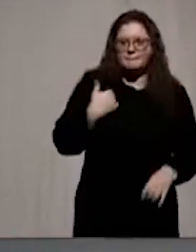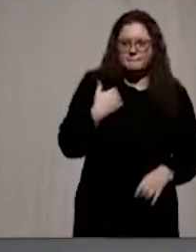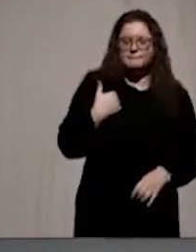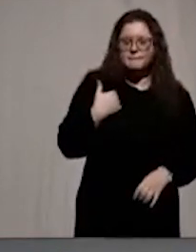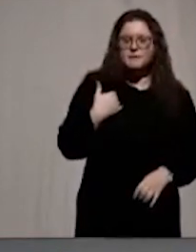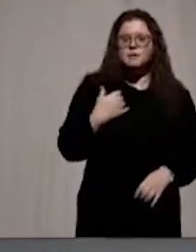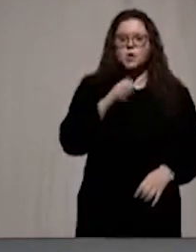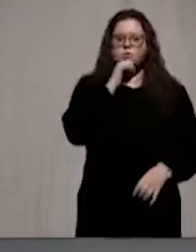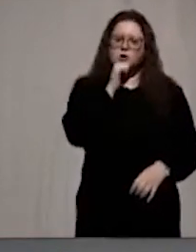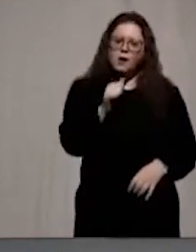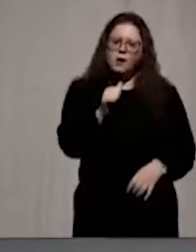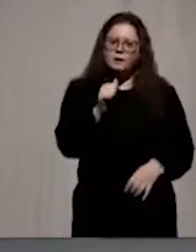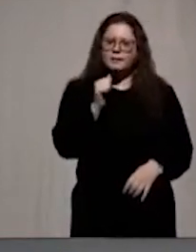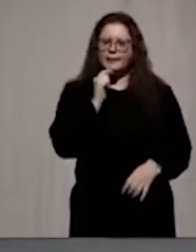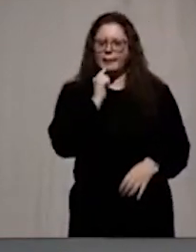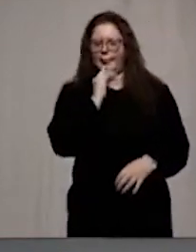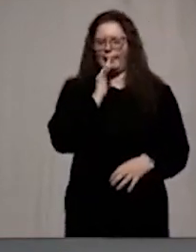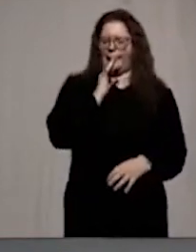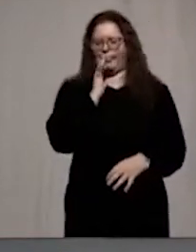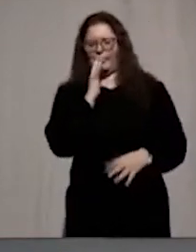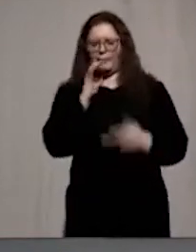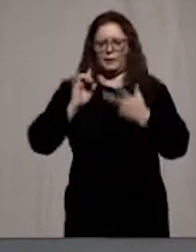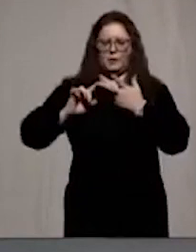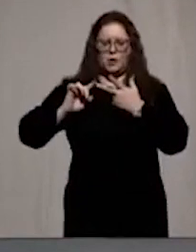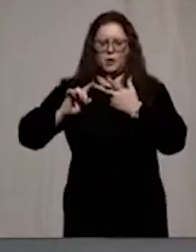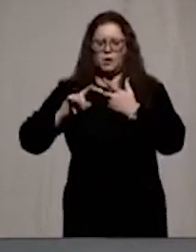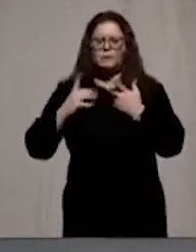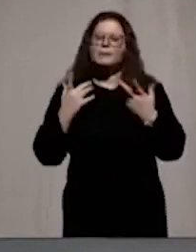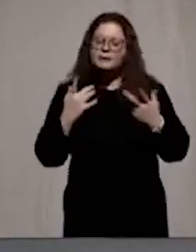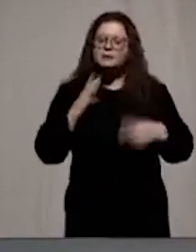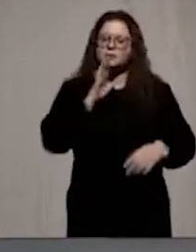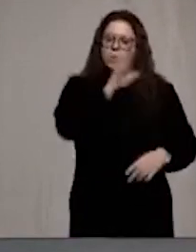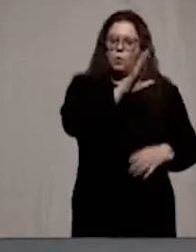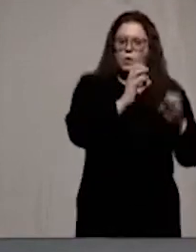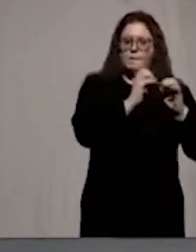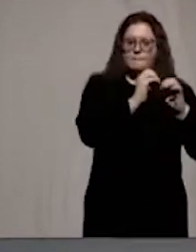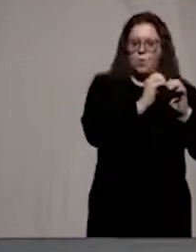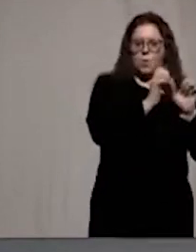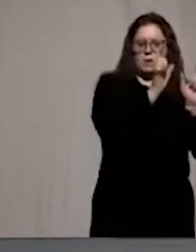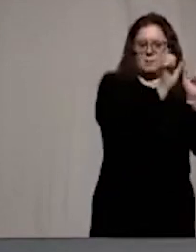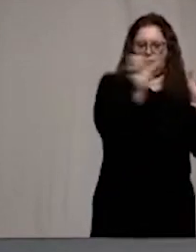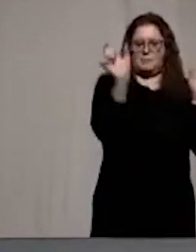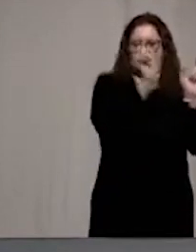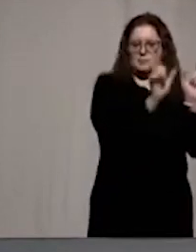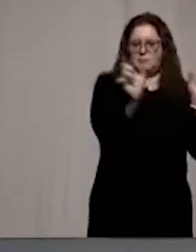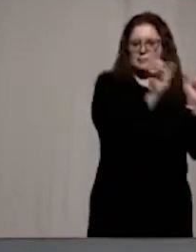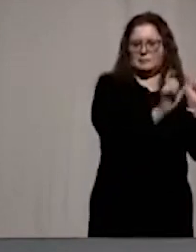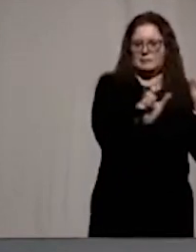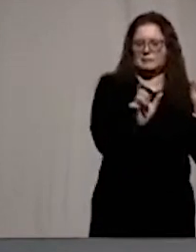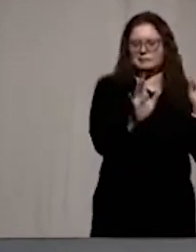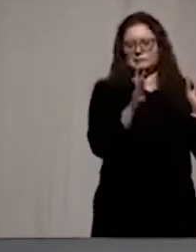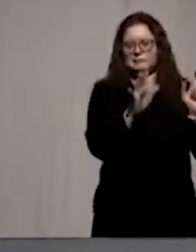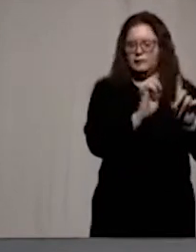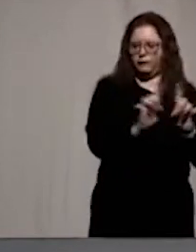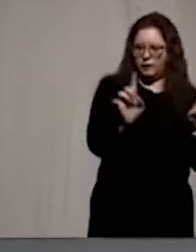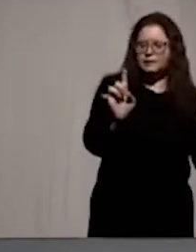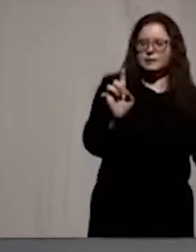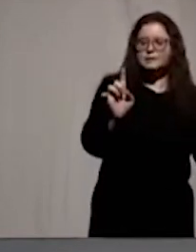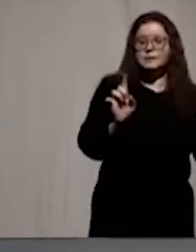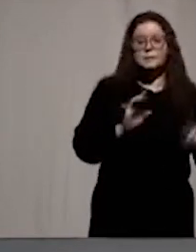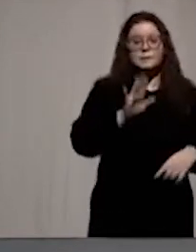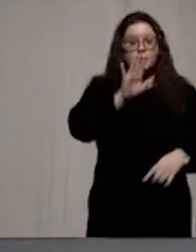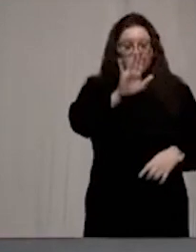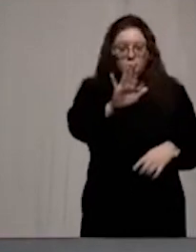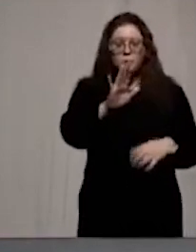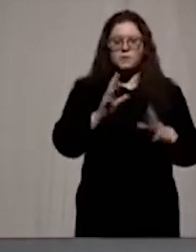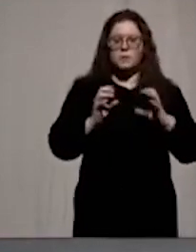a tongue twister. I mean, yours is a little more, alliteration is a lot stronger when it comes to tongue twisters, but with especially what you hit there is